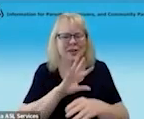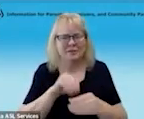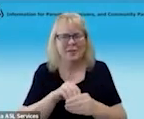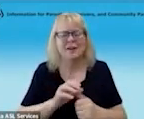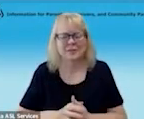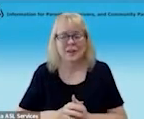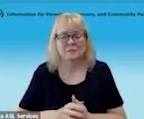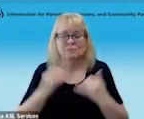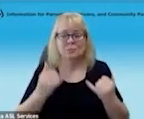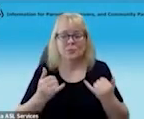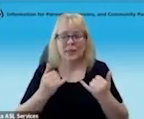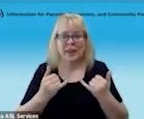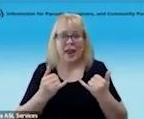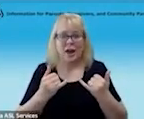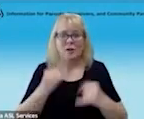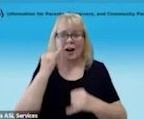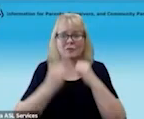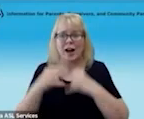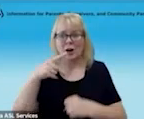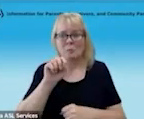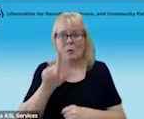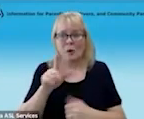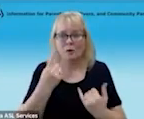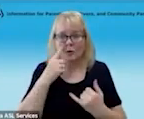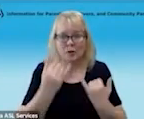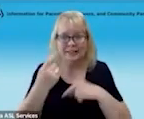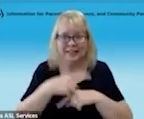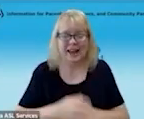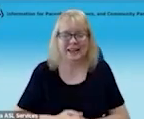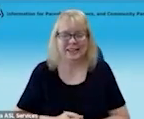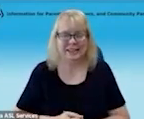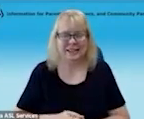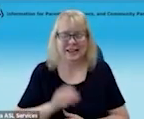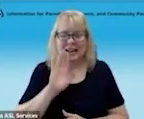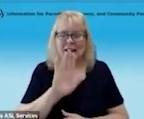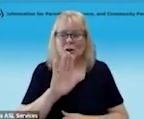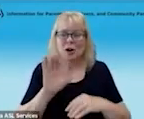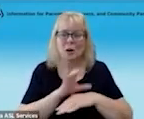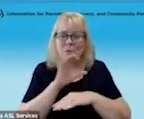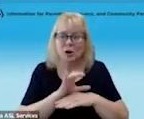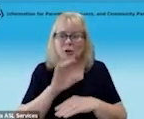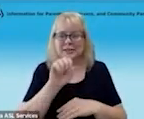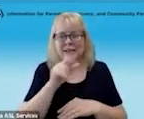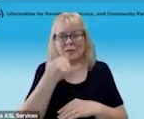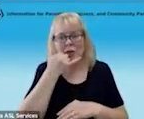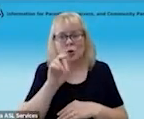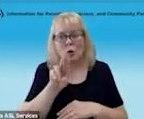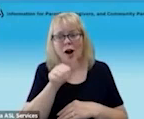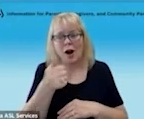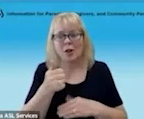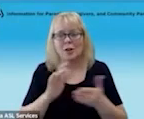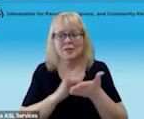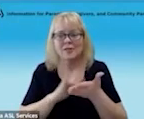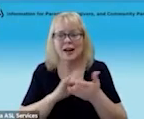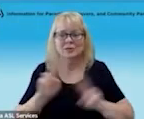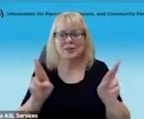get your computer, cell phone, or other device ready to answer. please let us know how we did. This